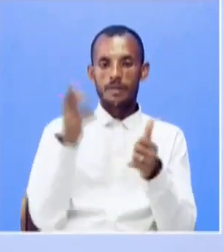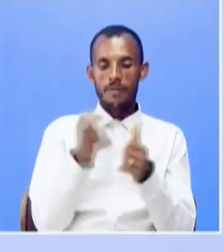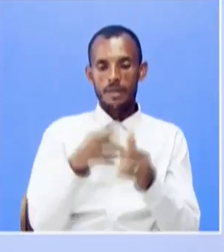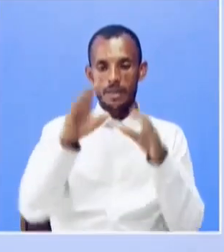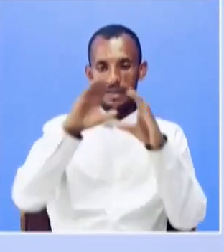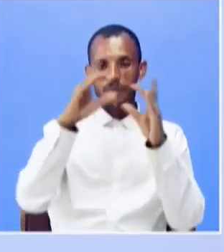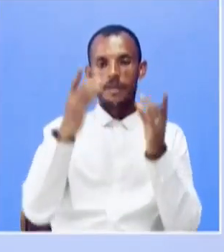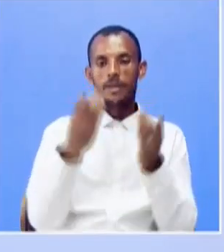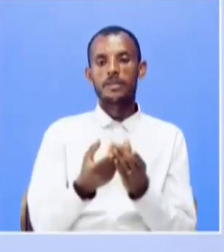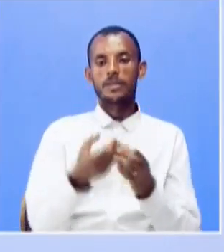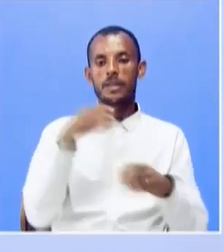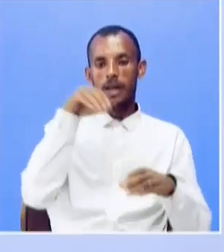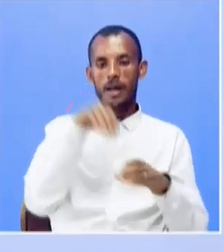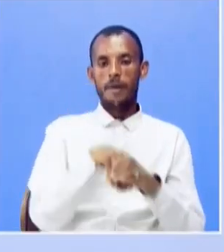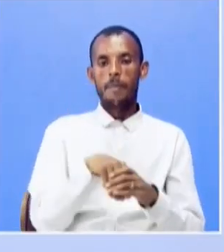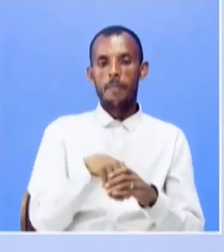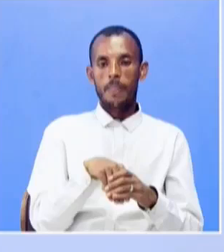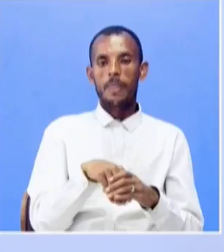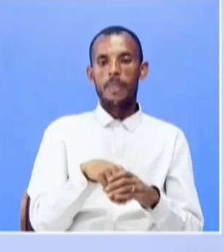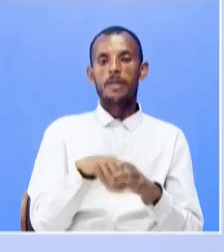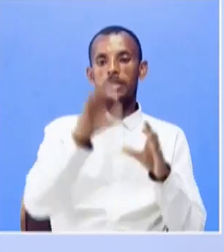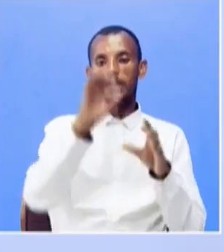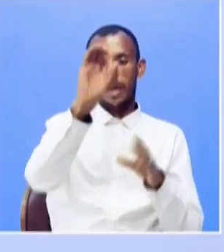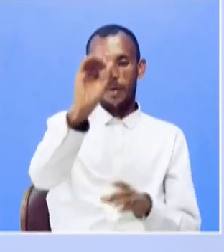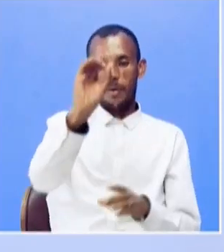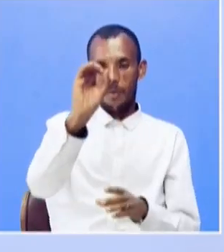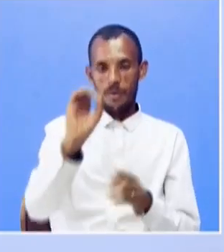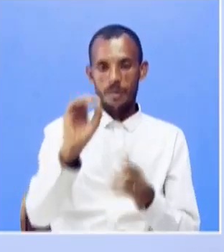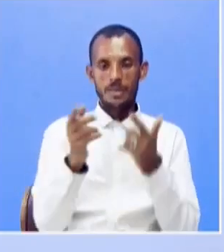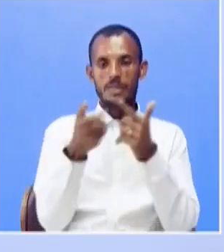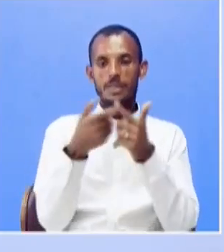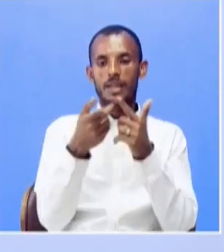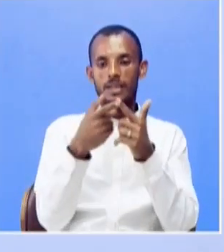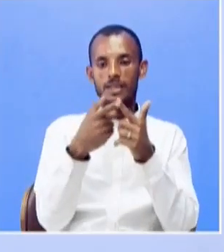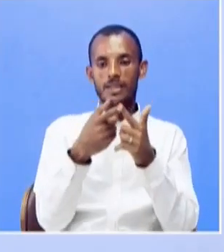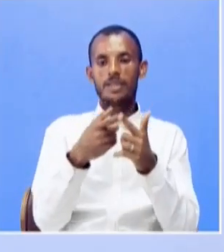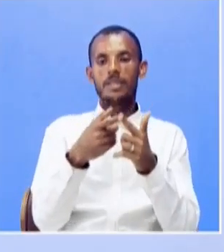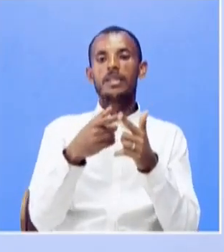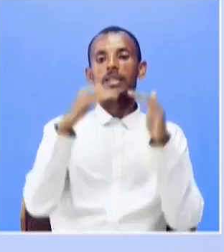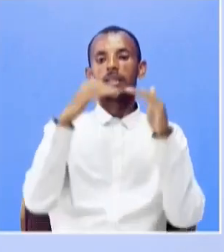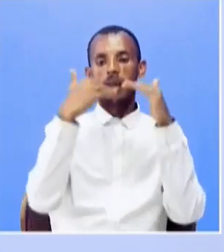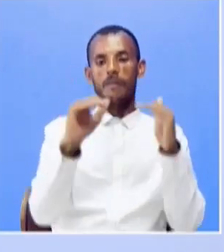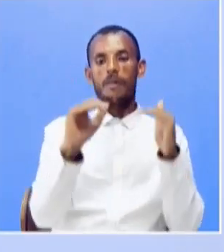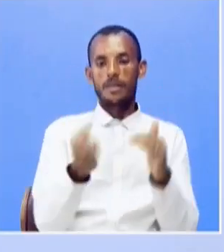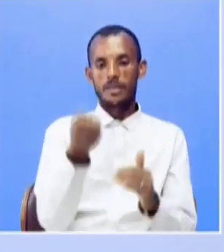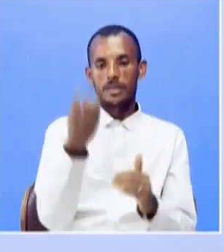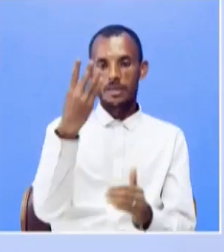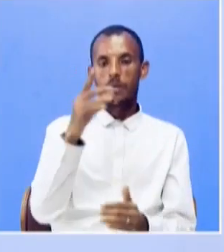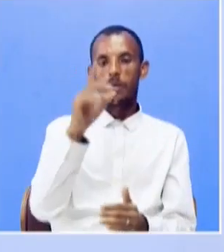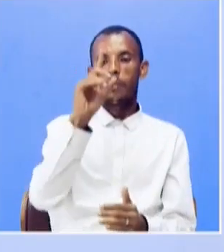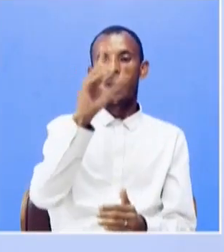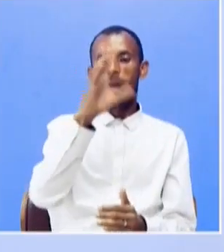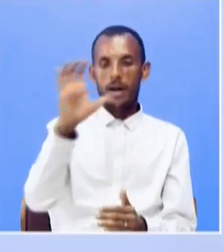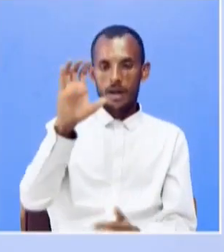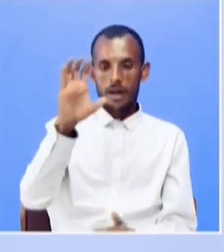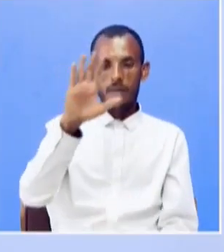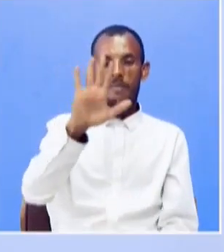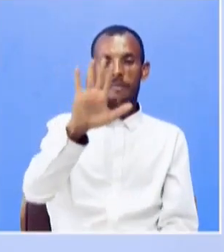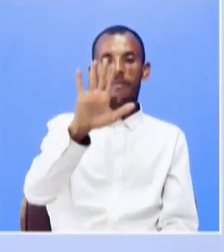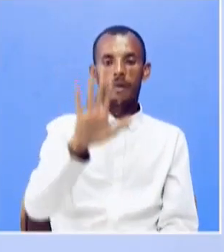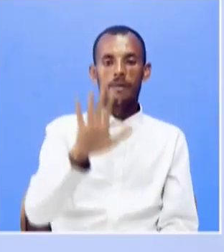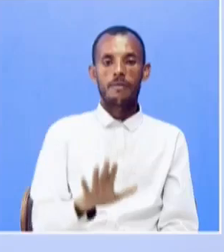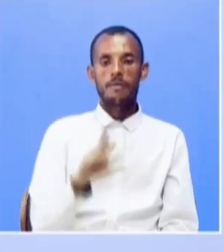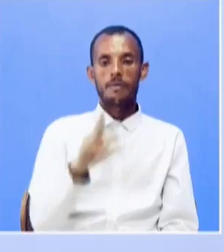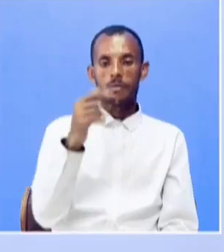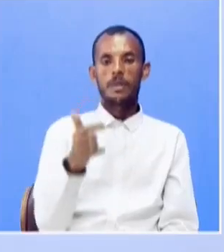of income, no tax is paid. For the next interval, the tax paid will be 150.